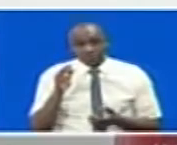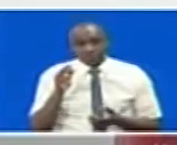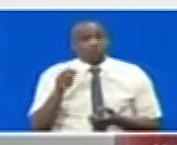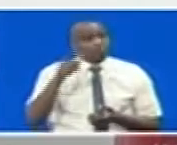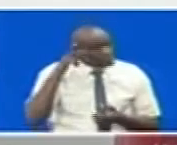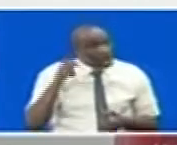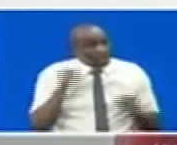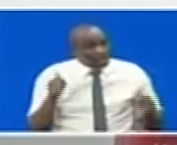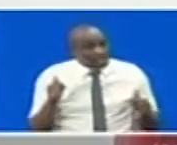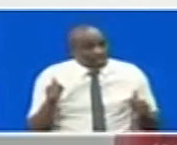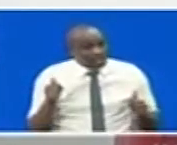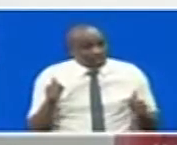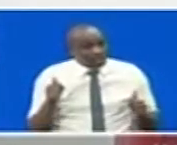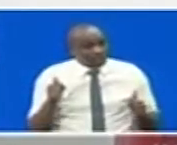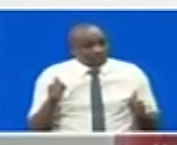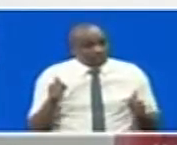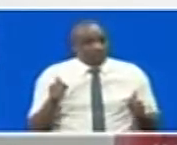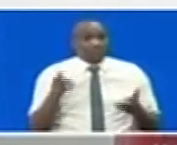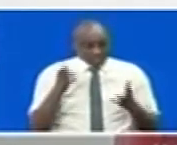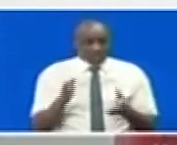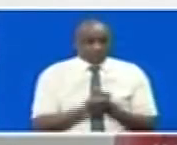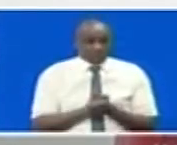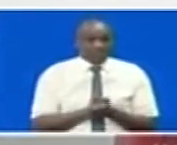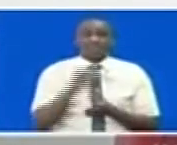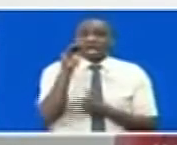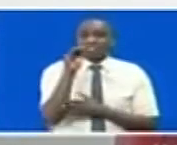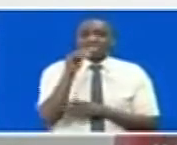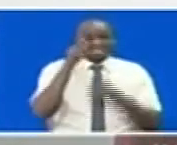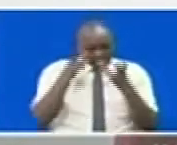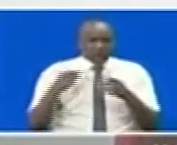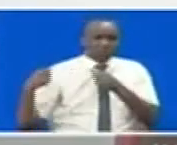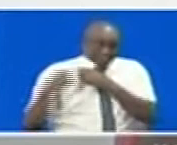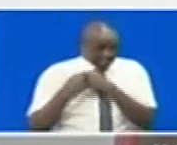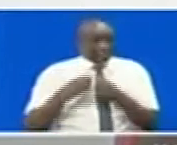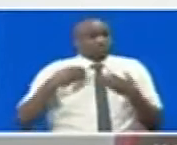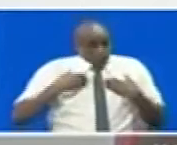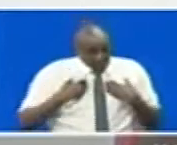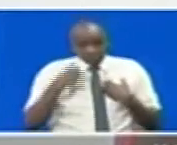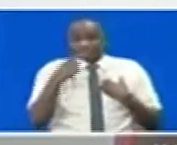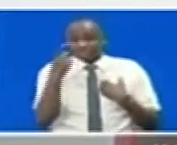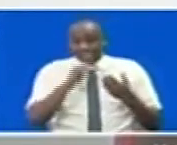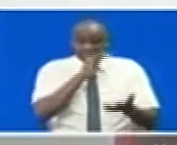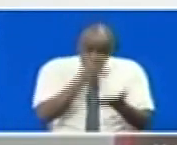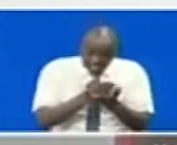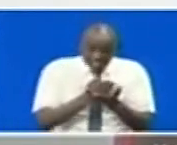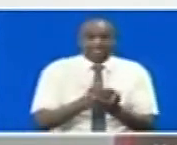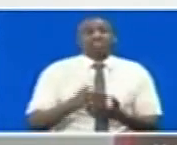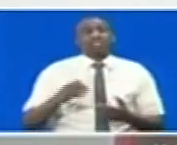Can you hear me? Yes, I can now. Okay, great. So we're asking, considering all the constraints you have talked about, funding, personnel, and the